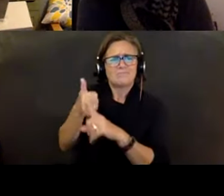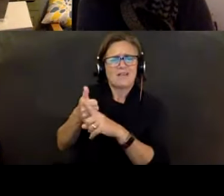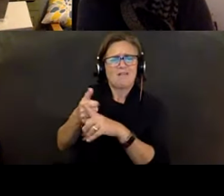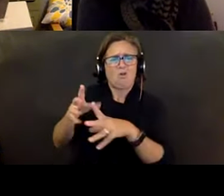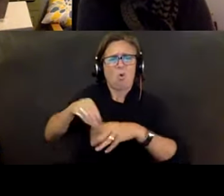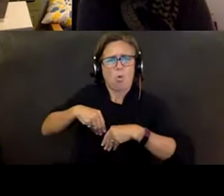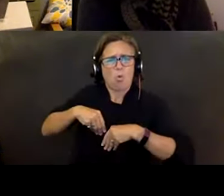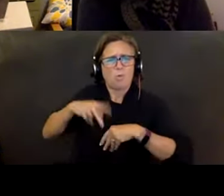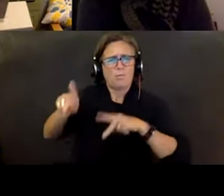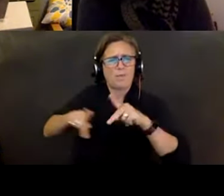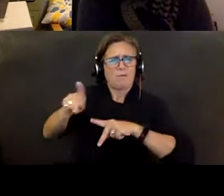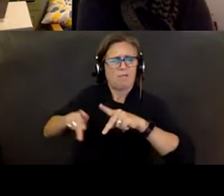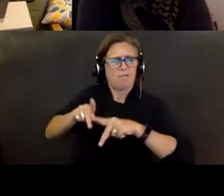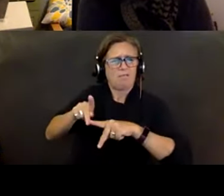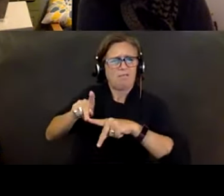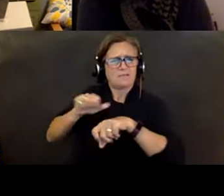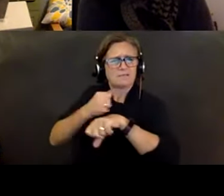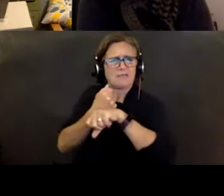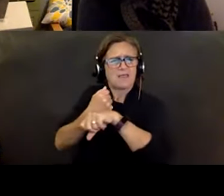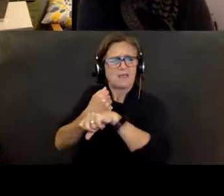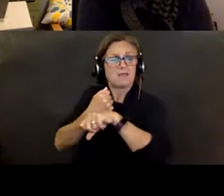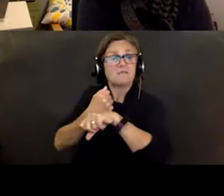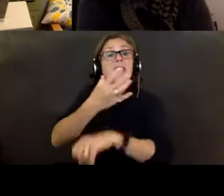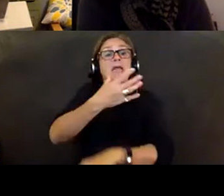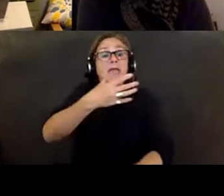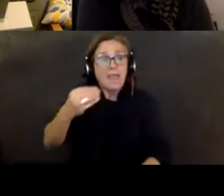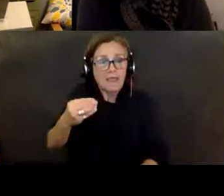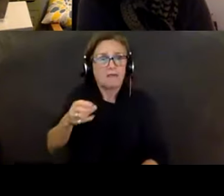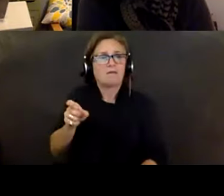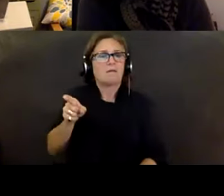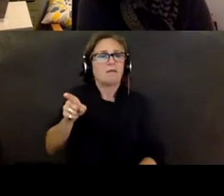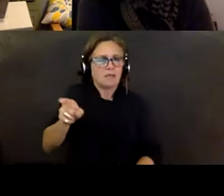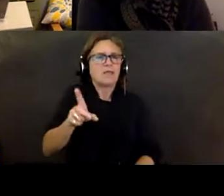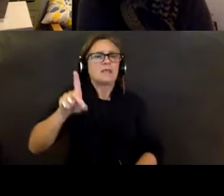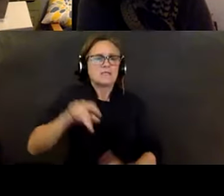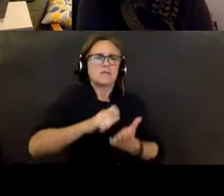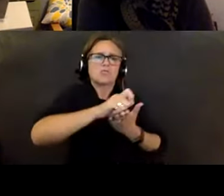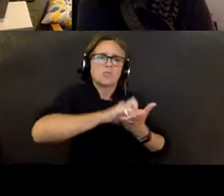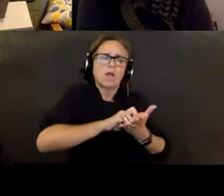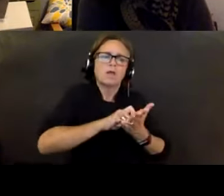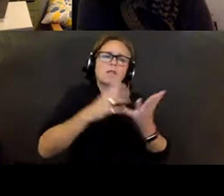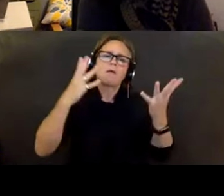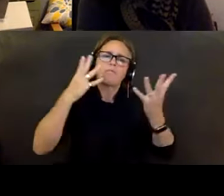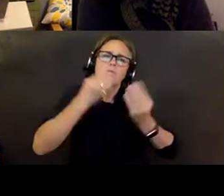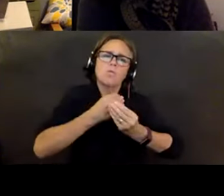that someone isn't good or bad, or that we all embody